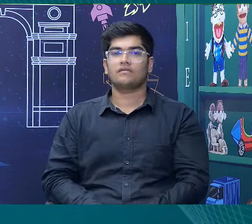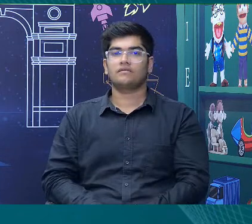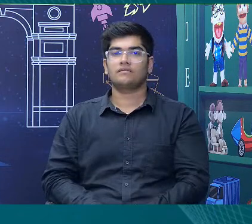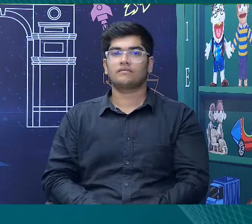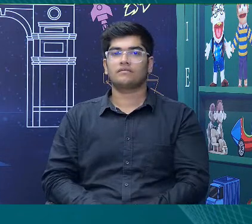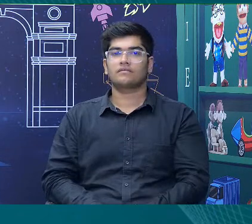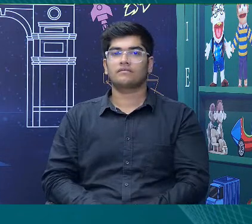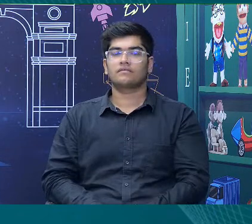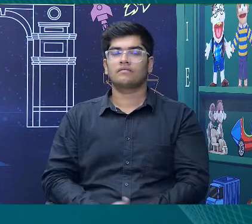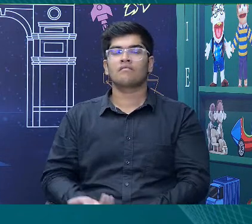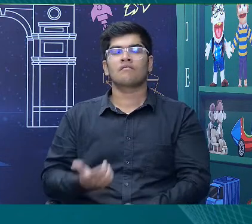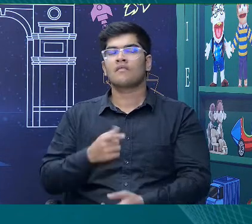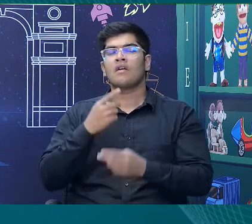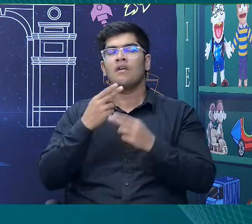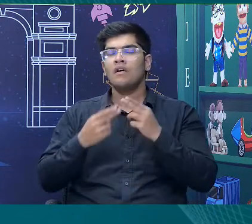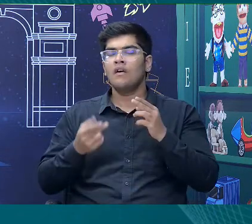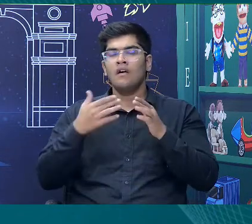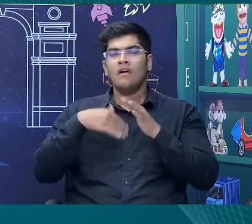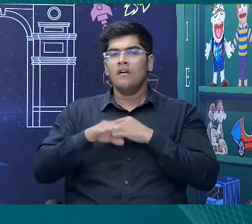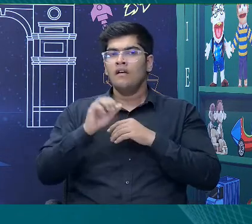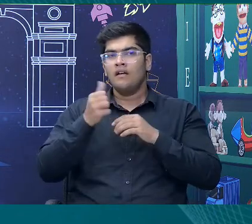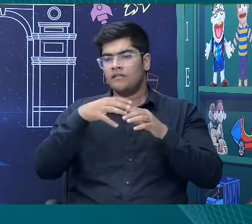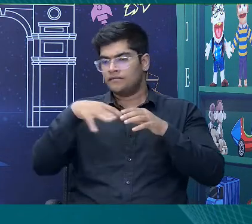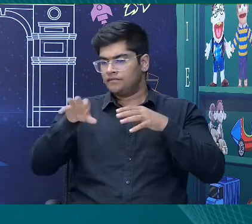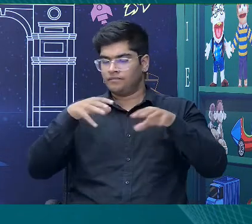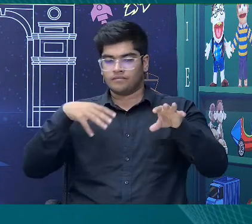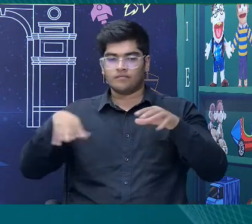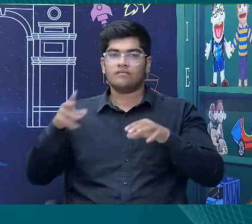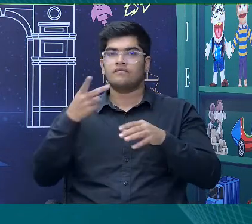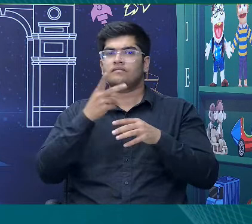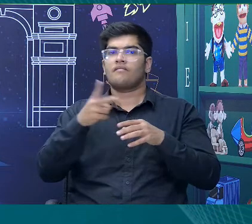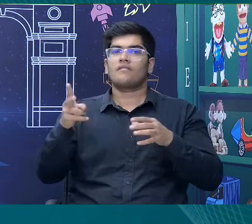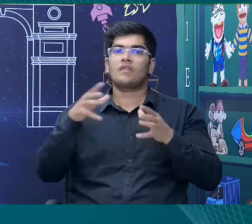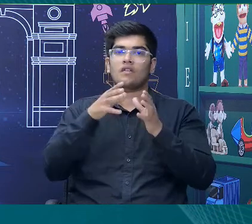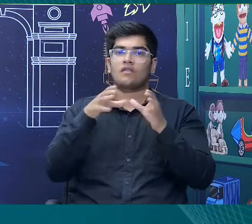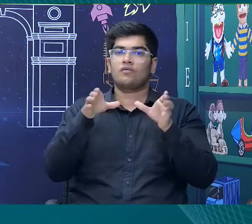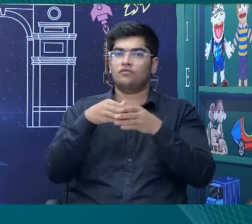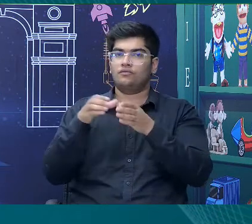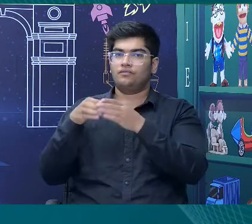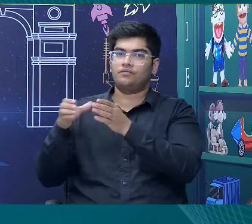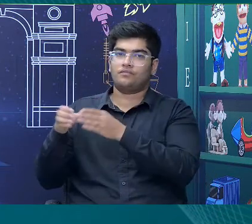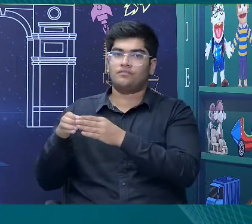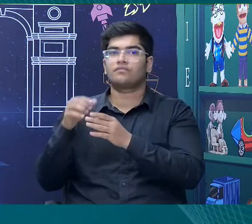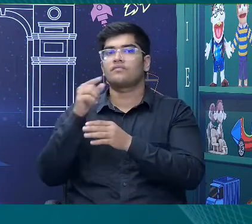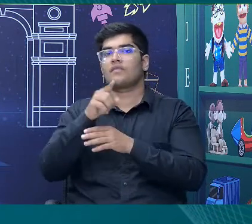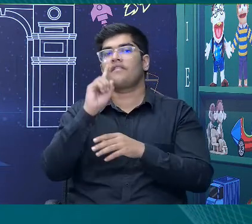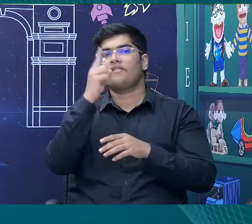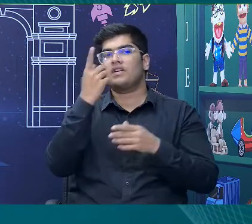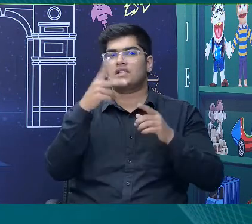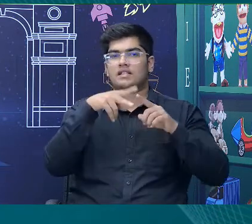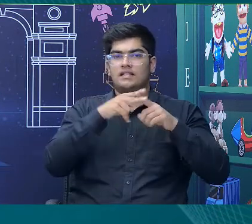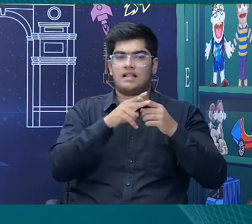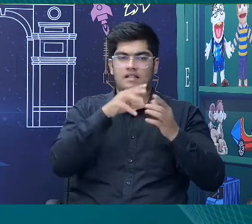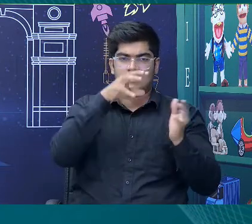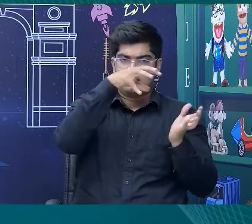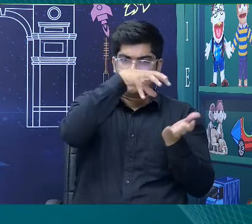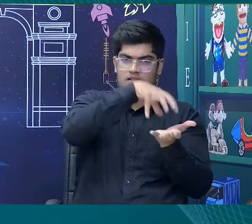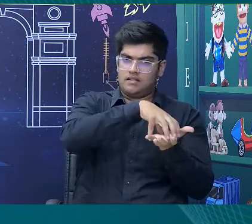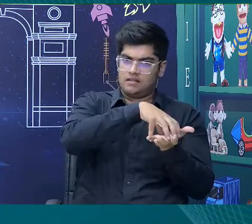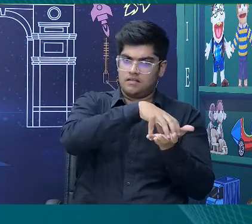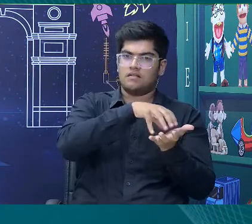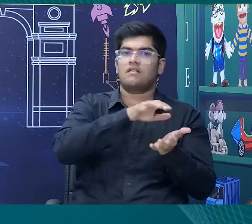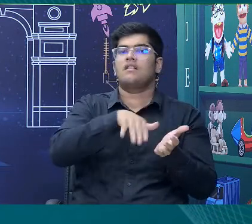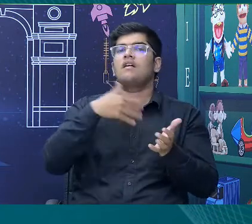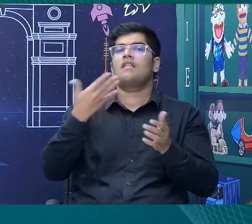of divide it into different categories. It would be setting, theme, characters, and